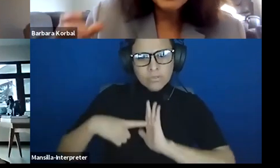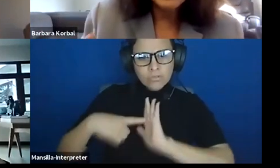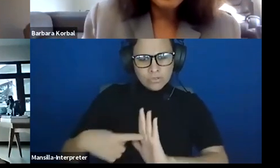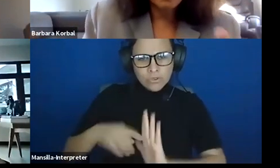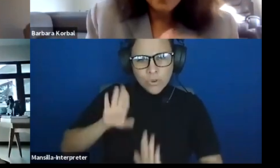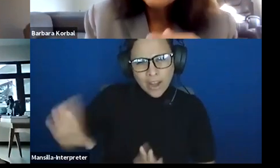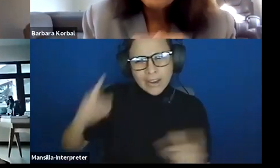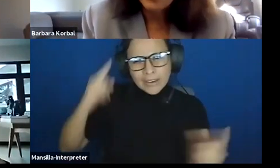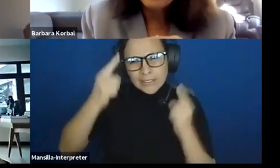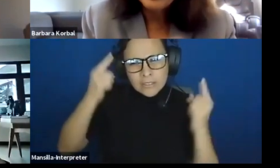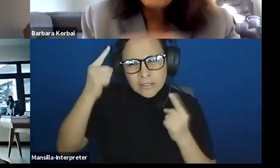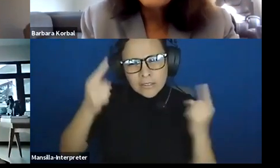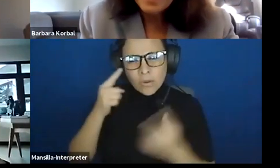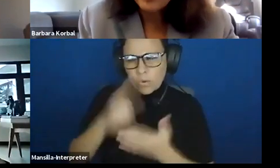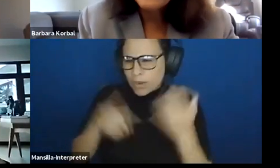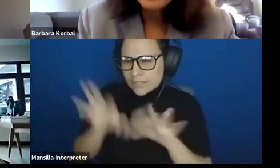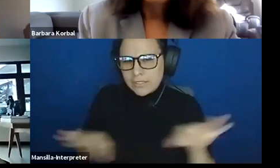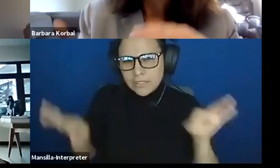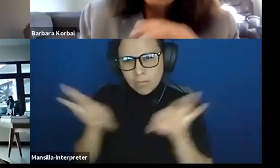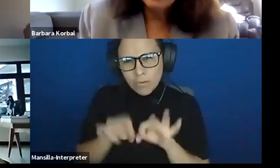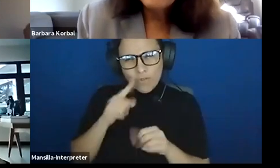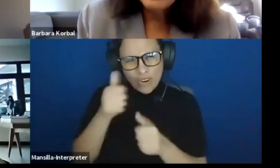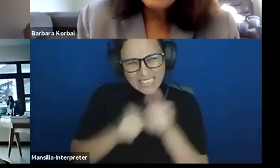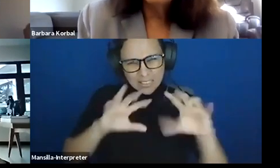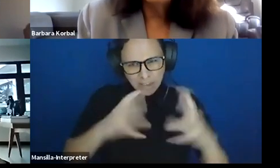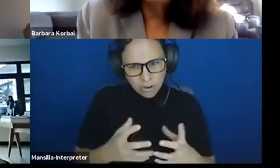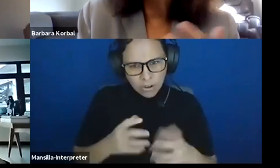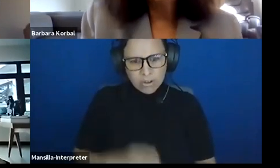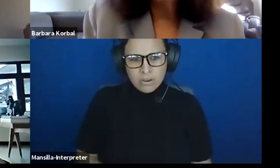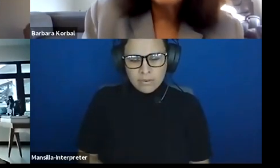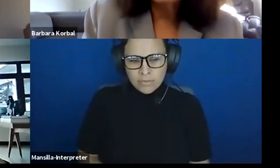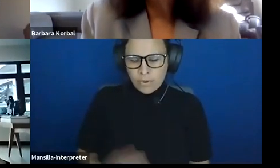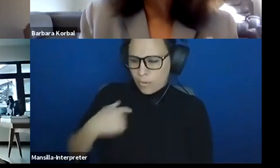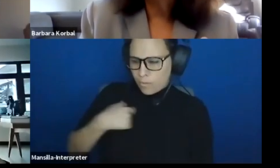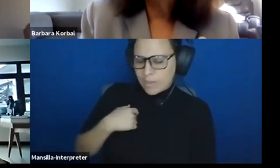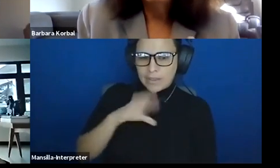her thinking about what was important in these categories. So me and